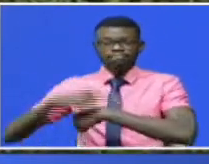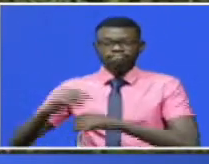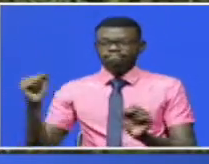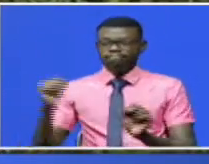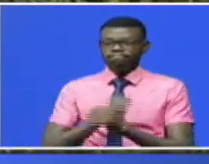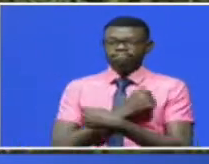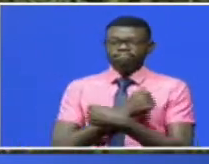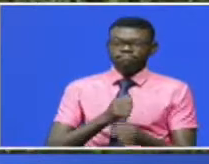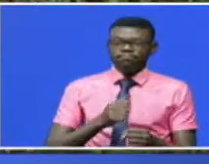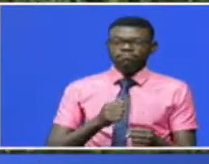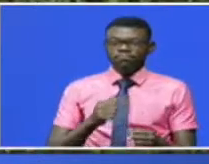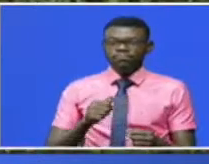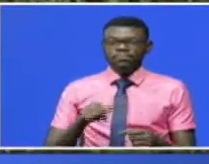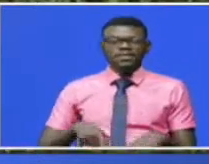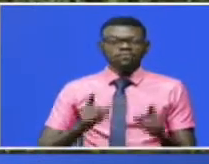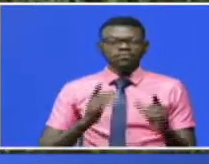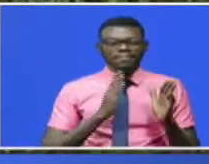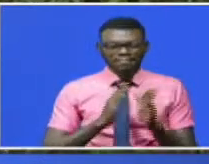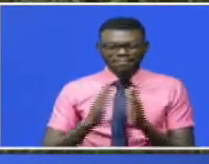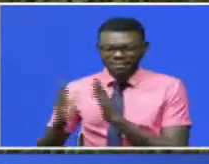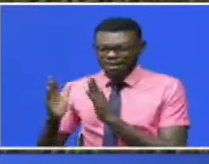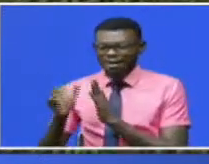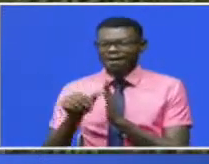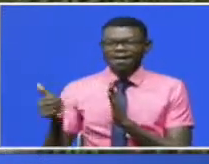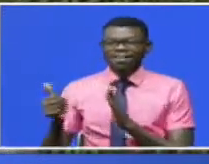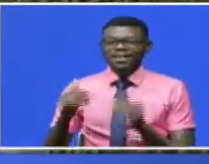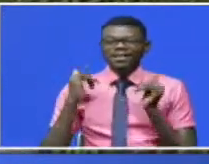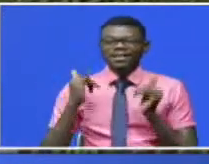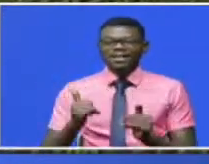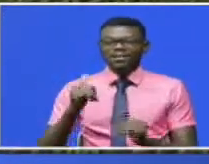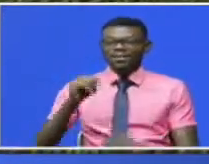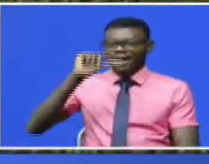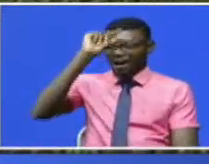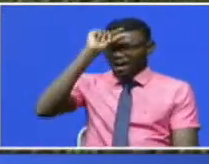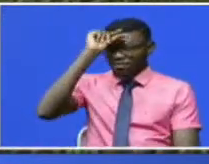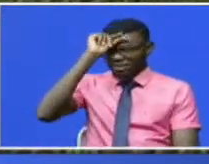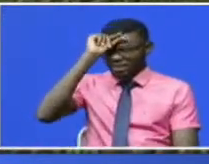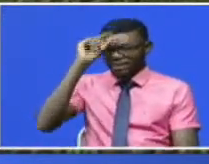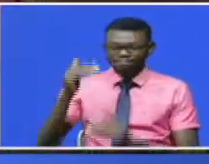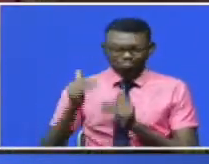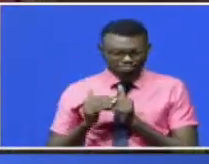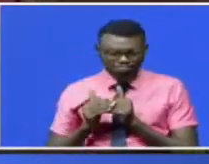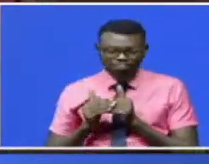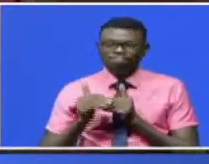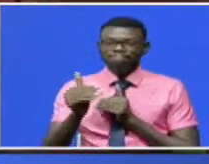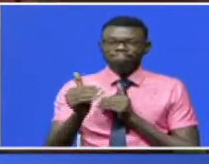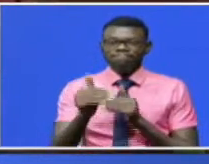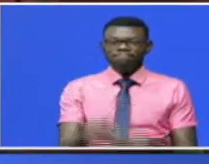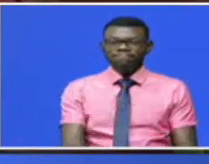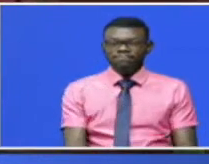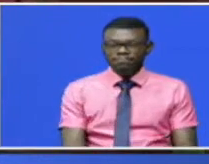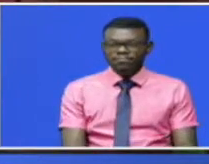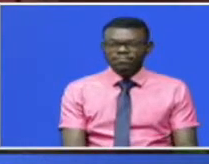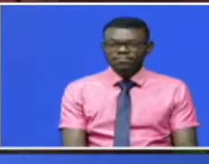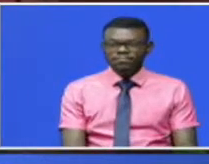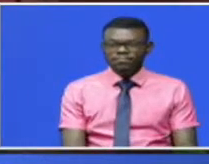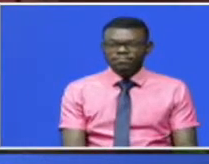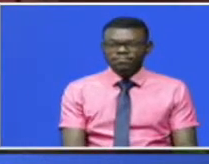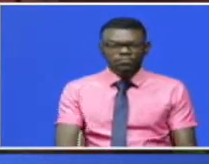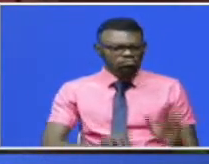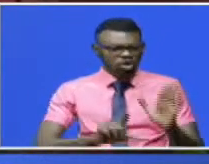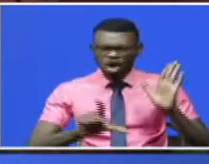work is to prepare a transitional government for purposes of the new governor. That's it. There is no provision of